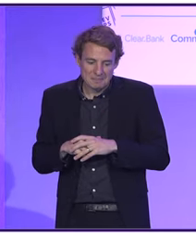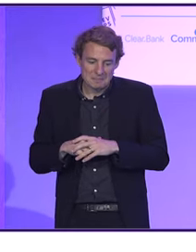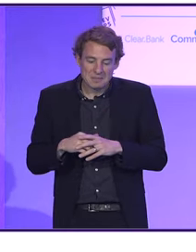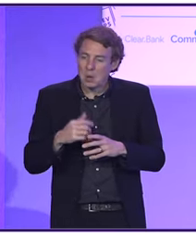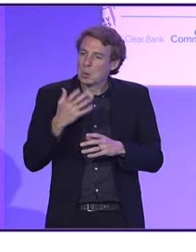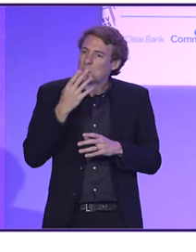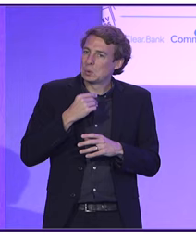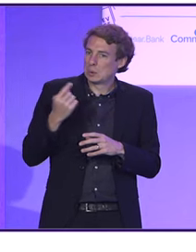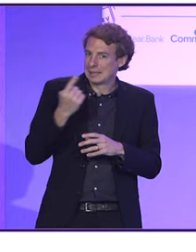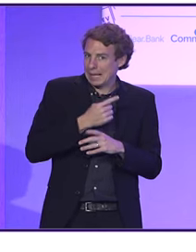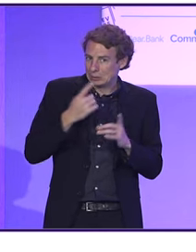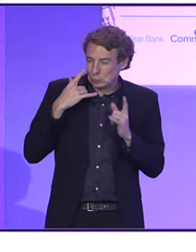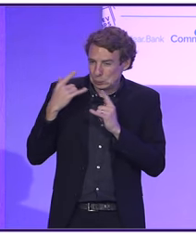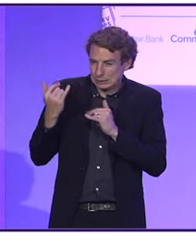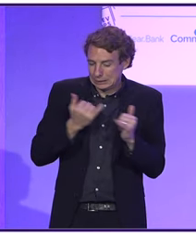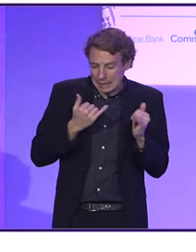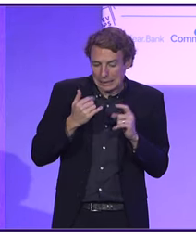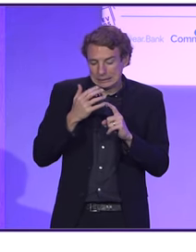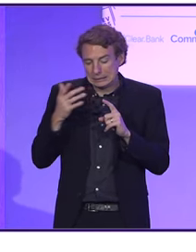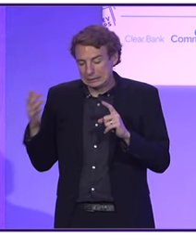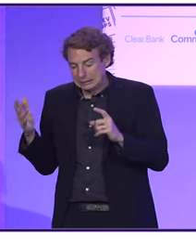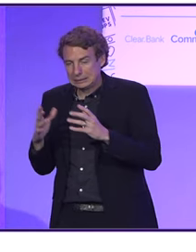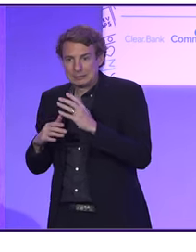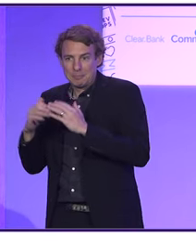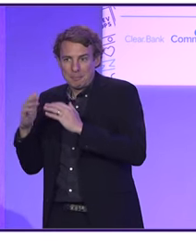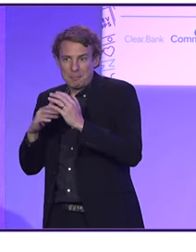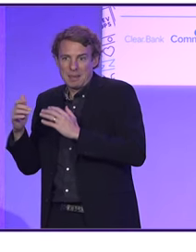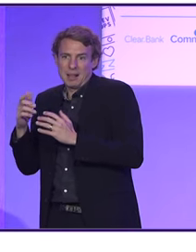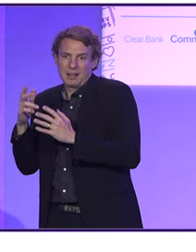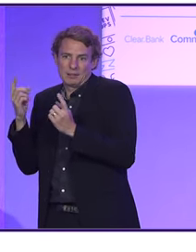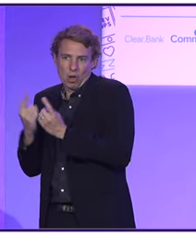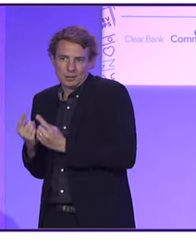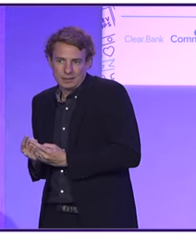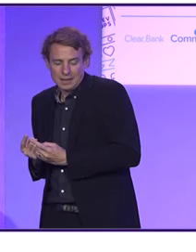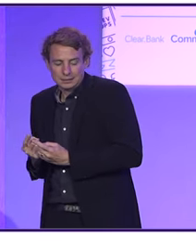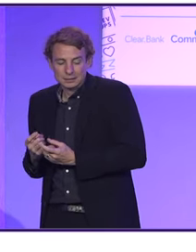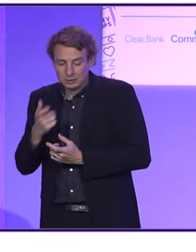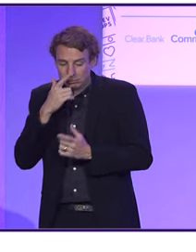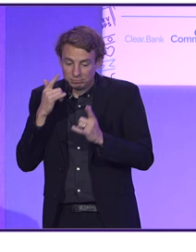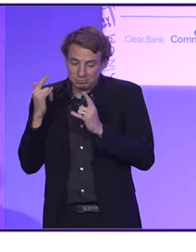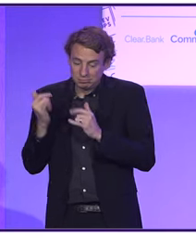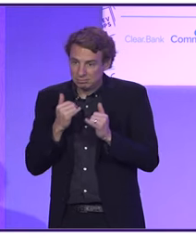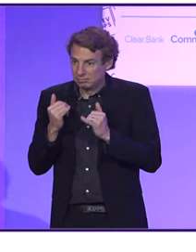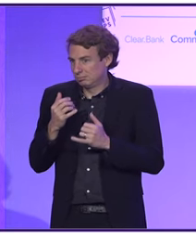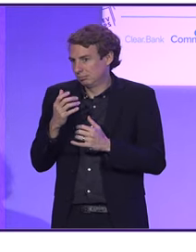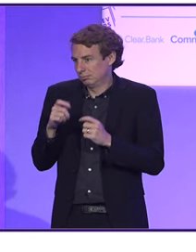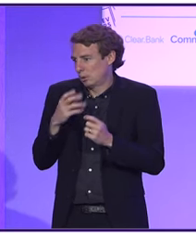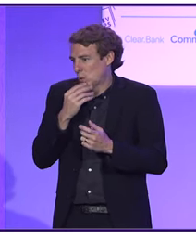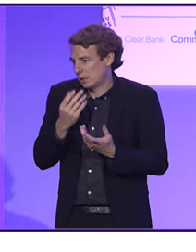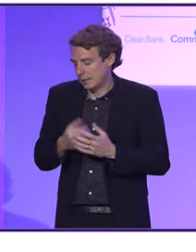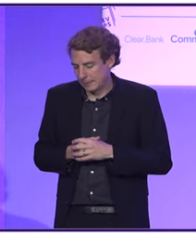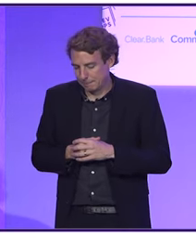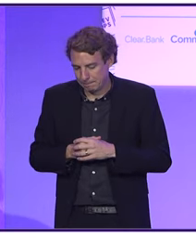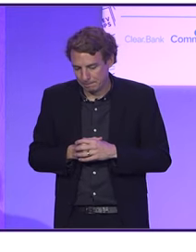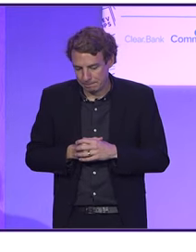basically test our code, build our code, and expose the build artifacts so that these can be tested asynchronously, further making the meeting useless. As I was